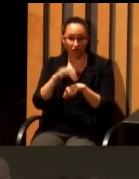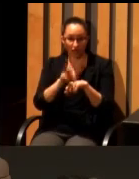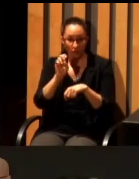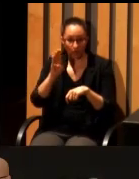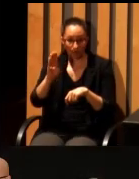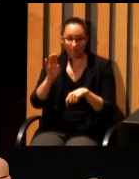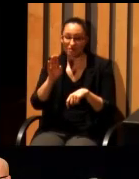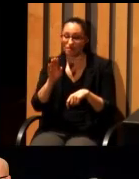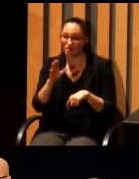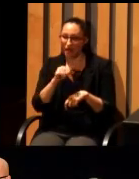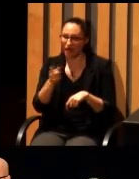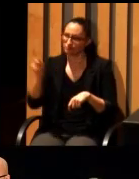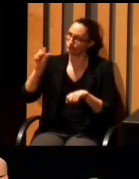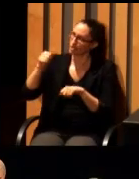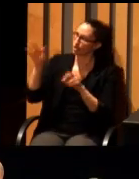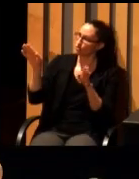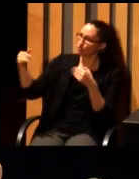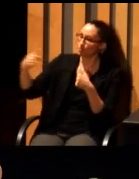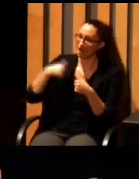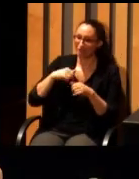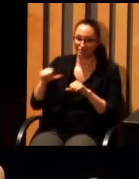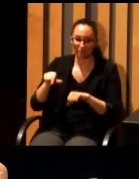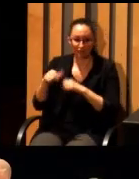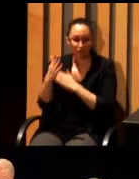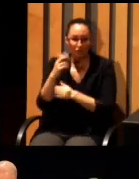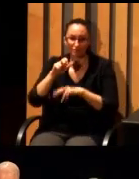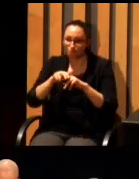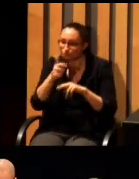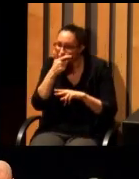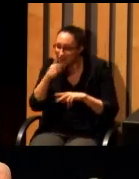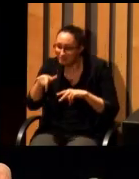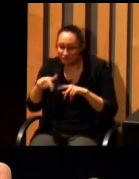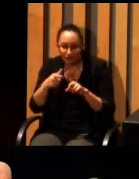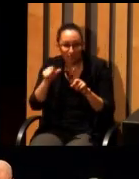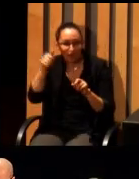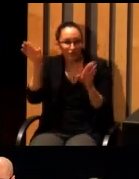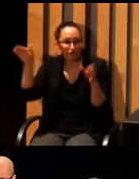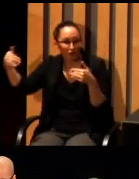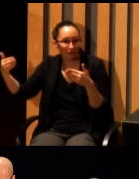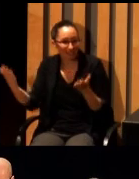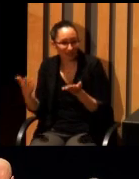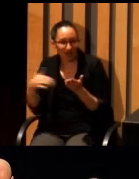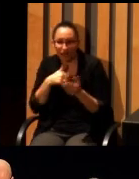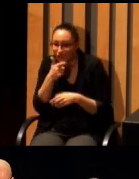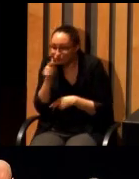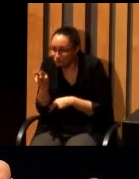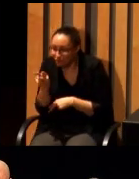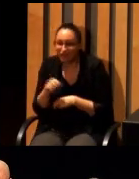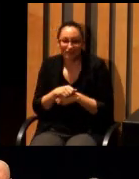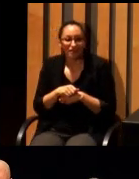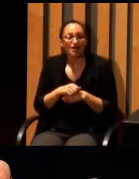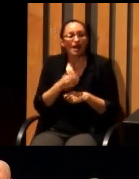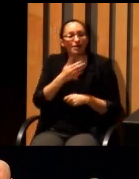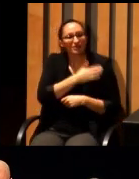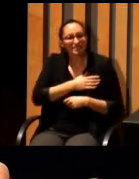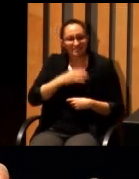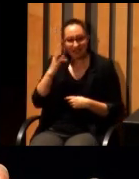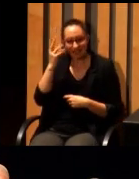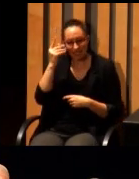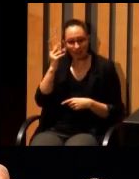where I had the pleasure of watching a little bit of it this morning. You know, please just think a little bit about our